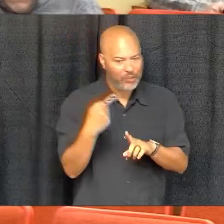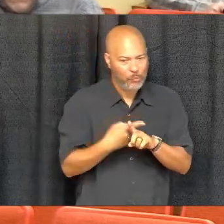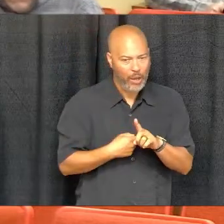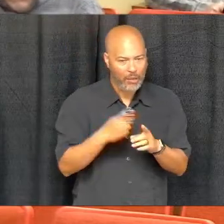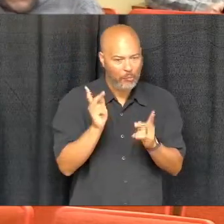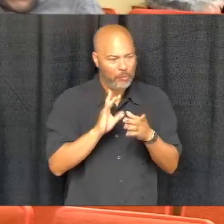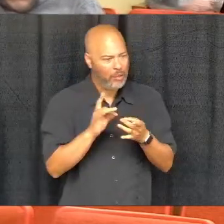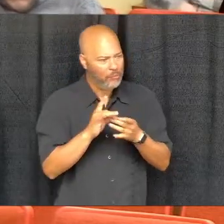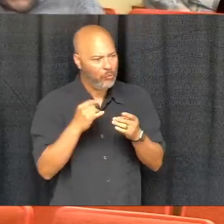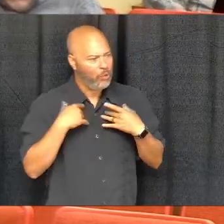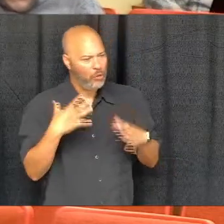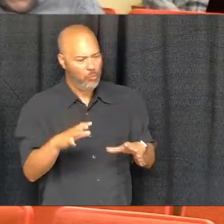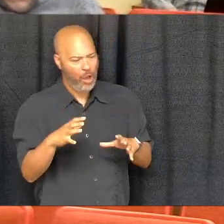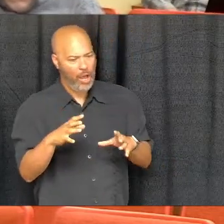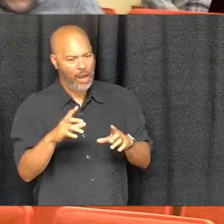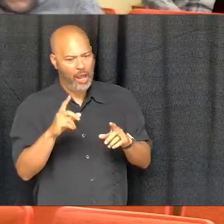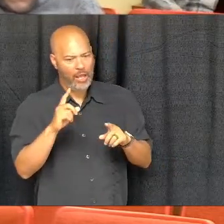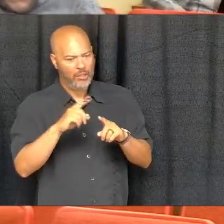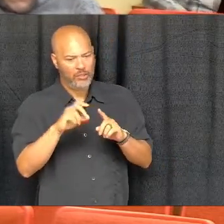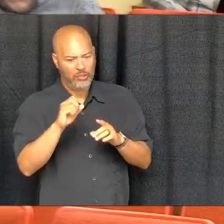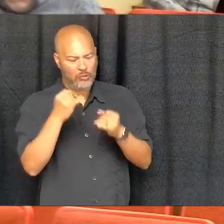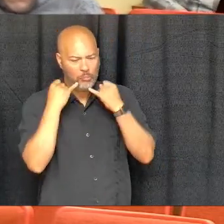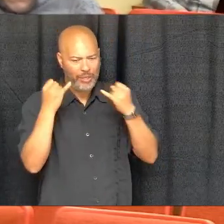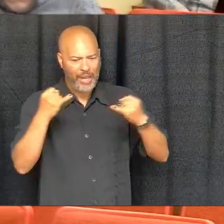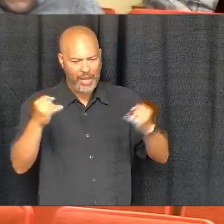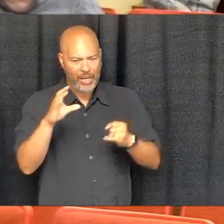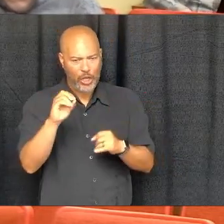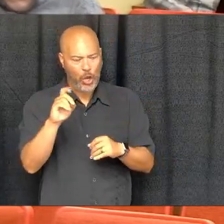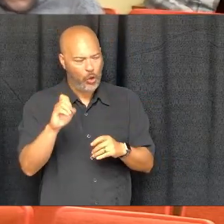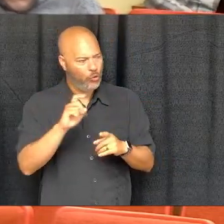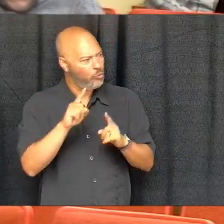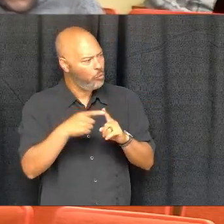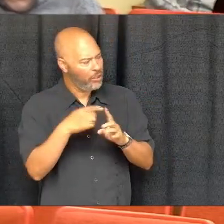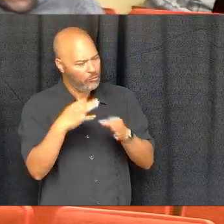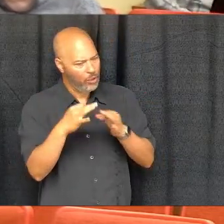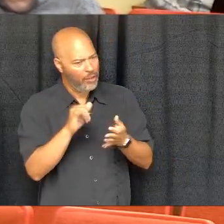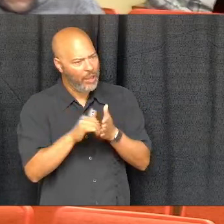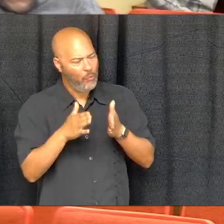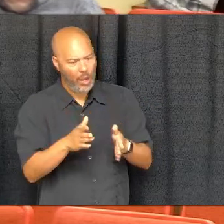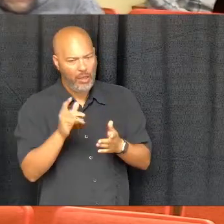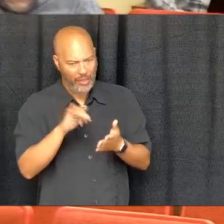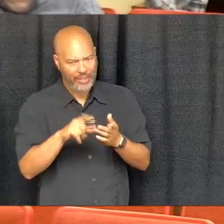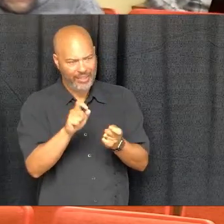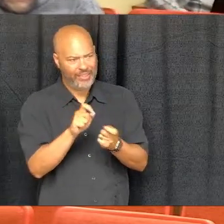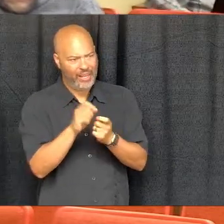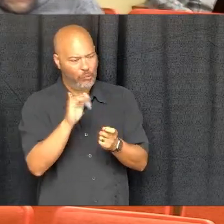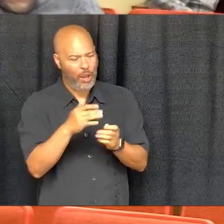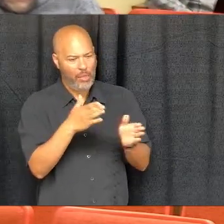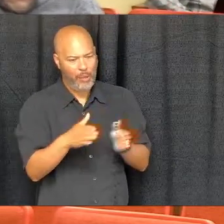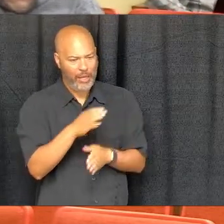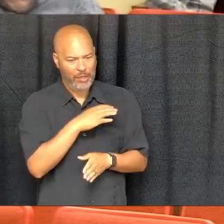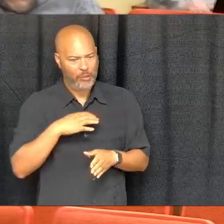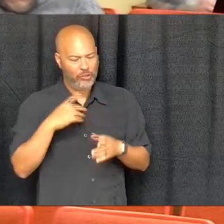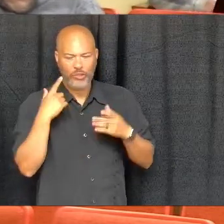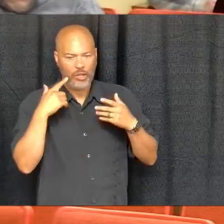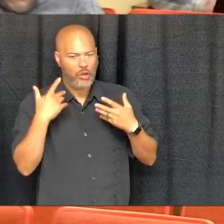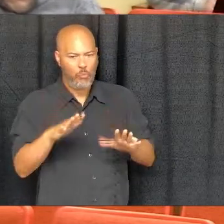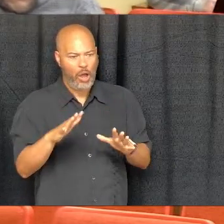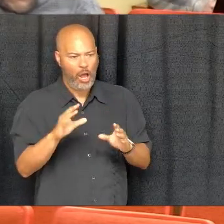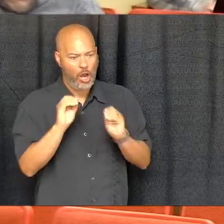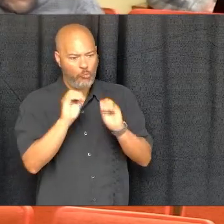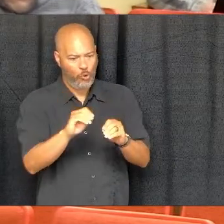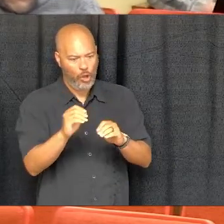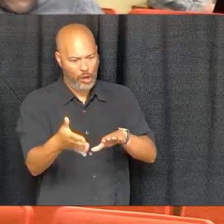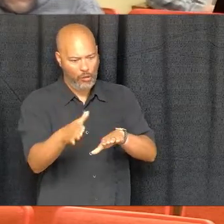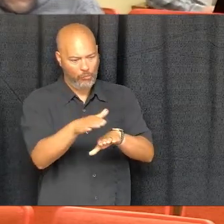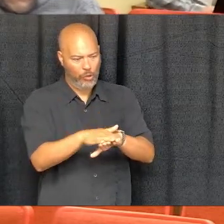member that we don't want a spaghetti code, and I've never heard of it that term, but when described that way, that's exactly why the Planning Commission did not want to put a specific